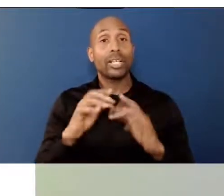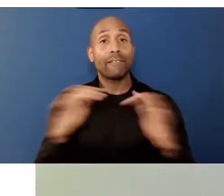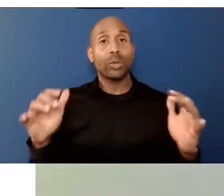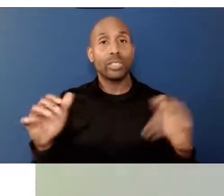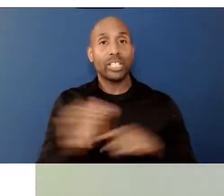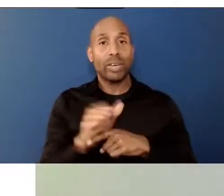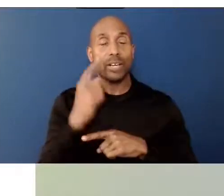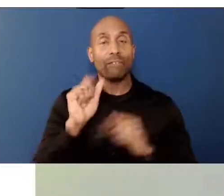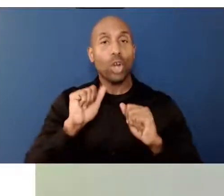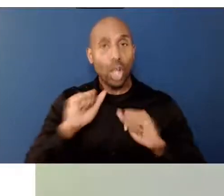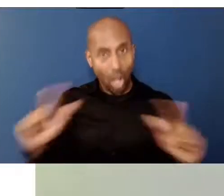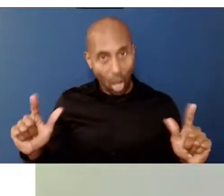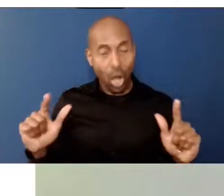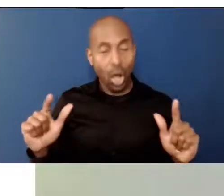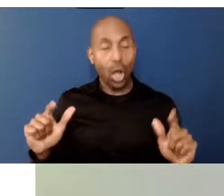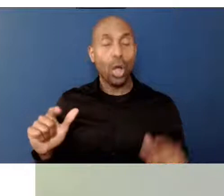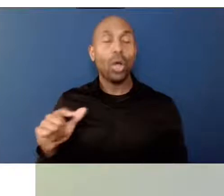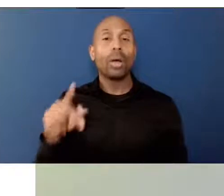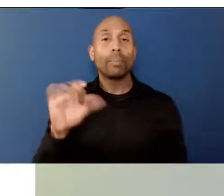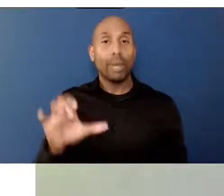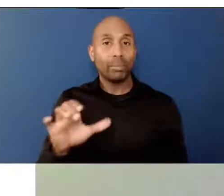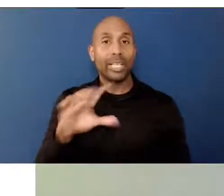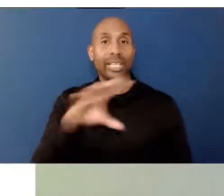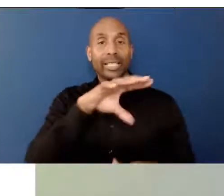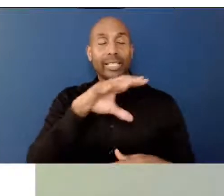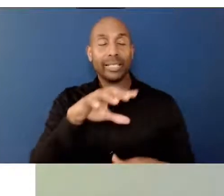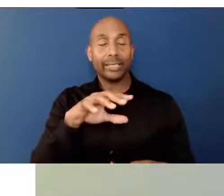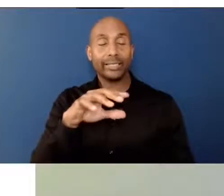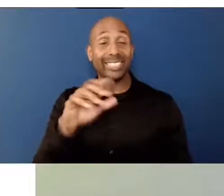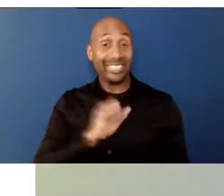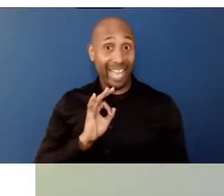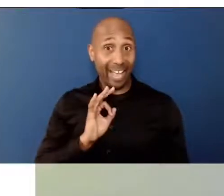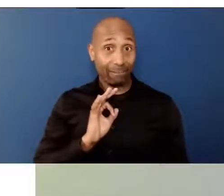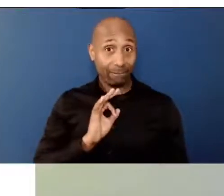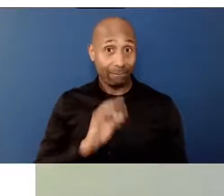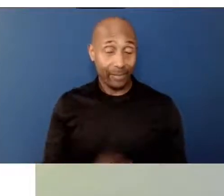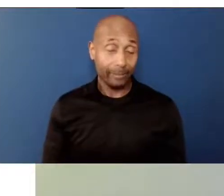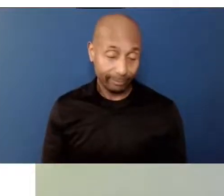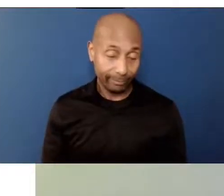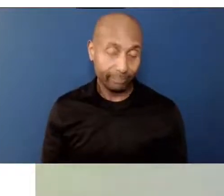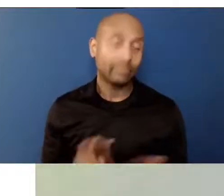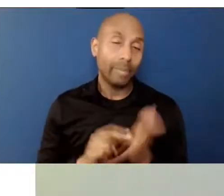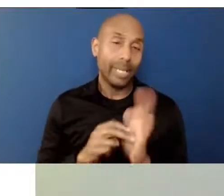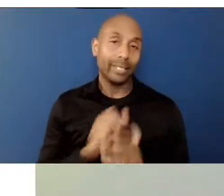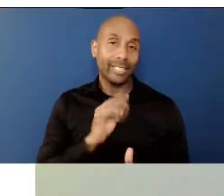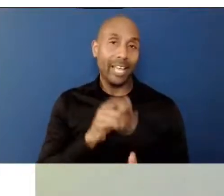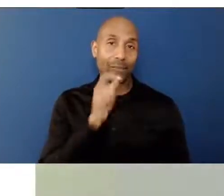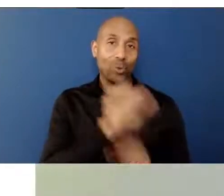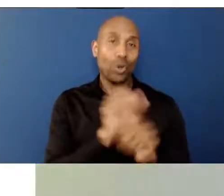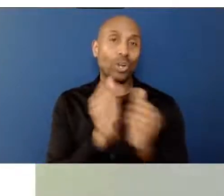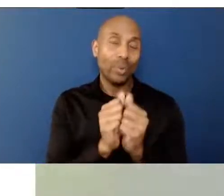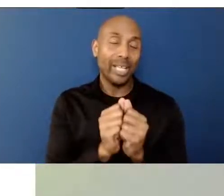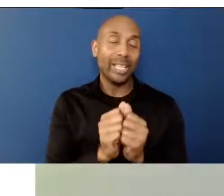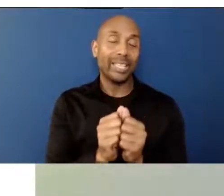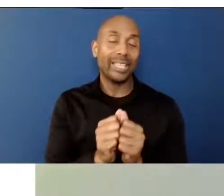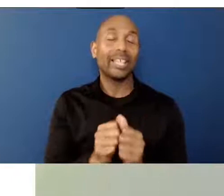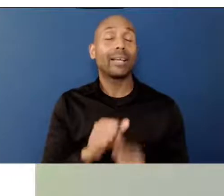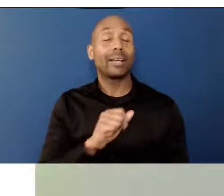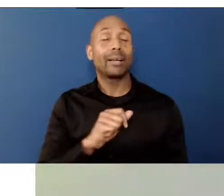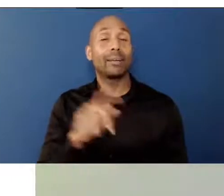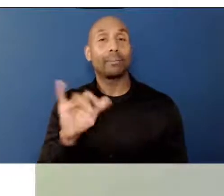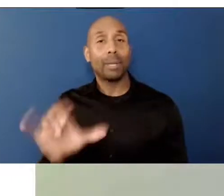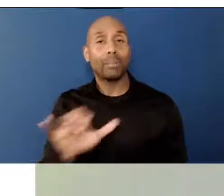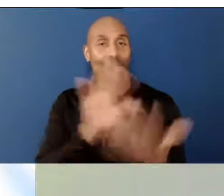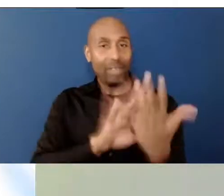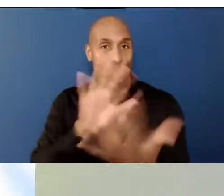And Communications Nova Scotia has provided accessibility in the government website. And I'm sure all